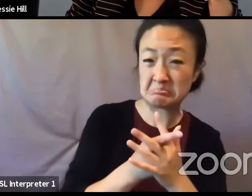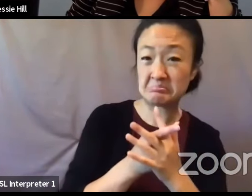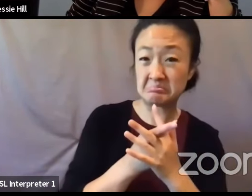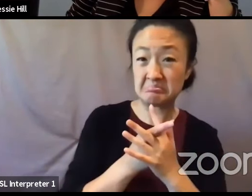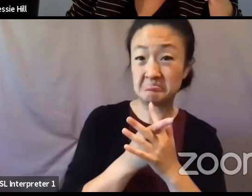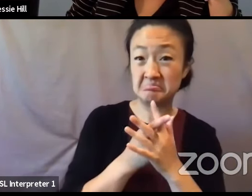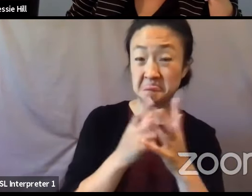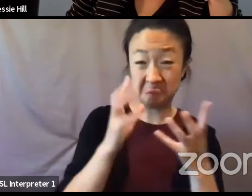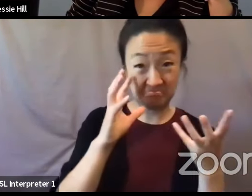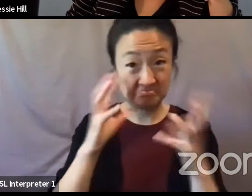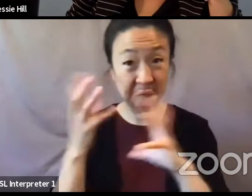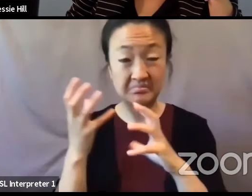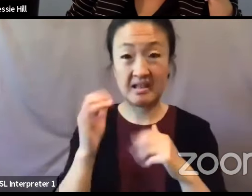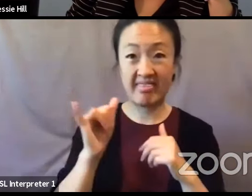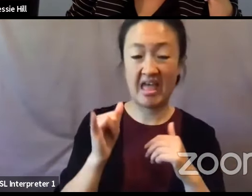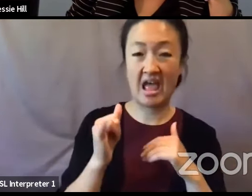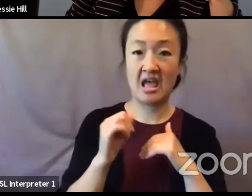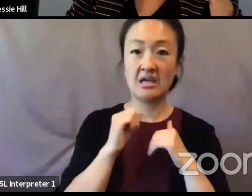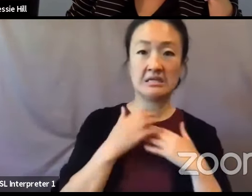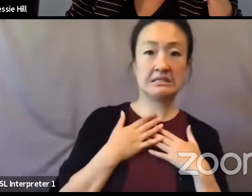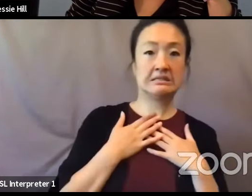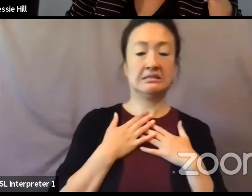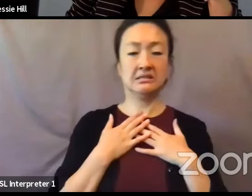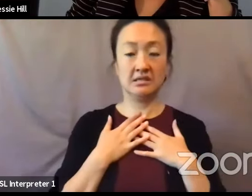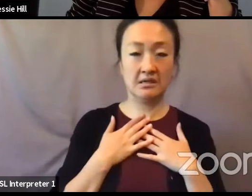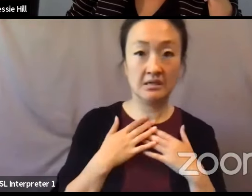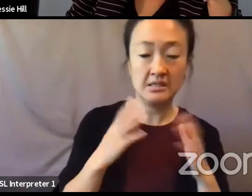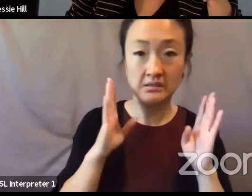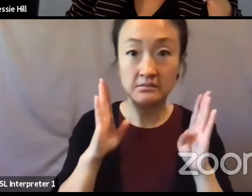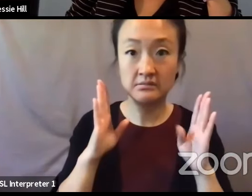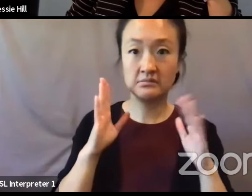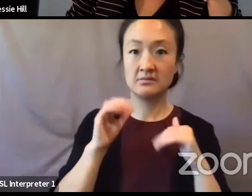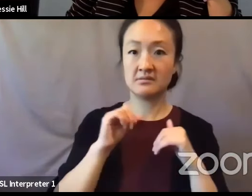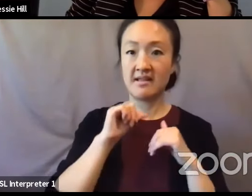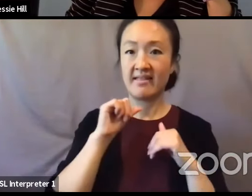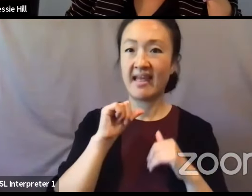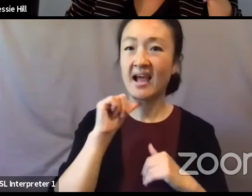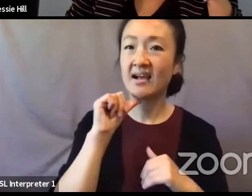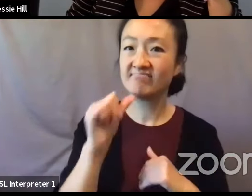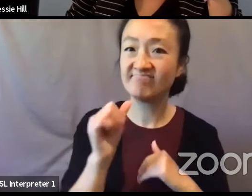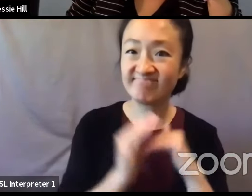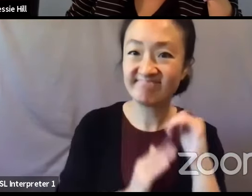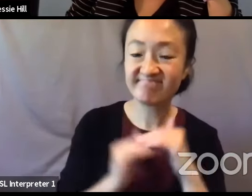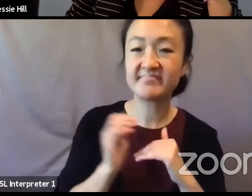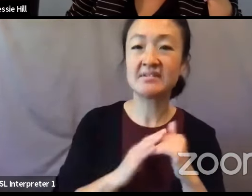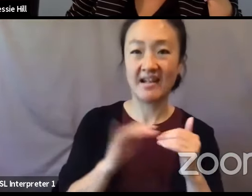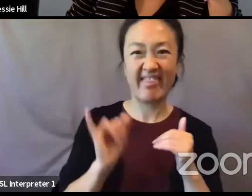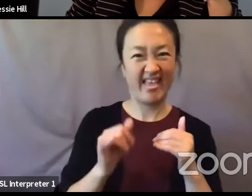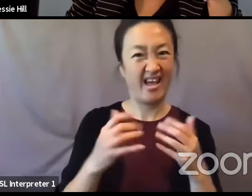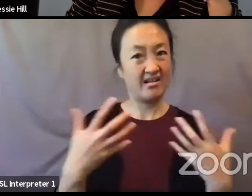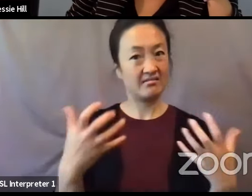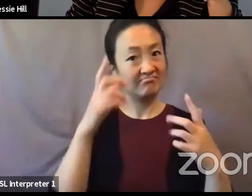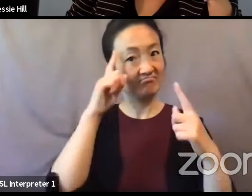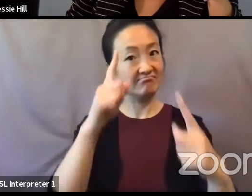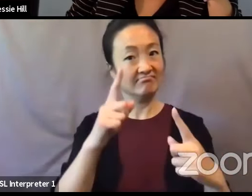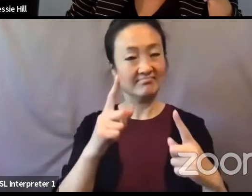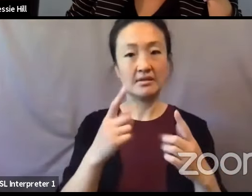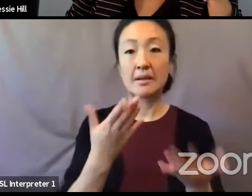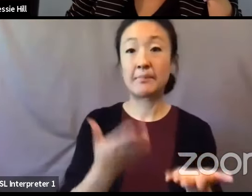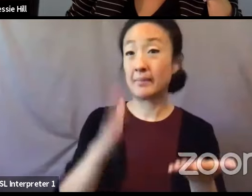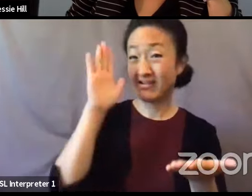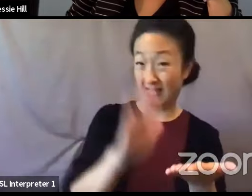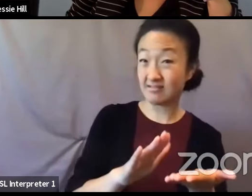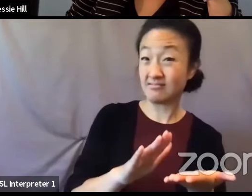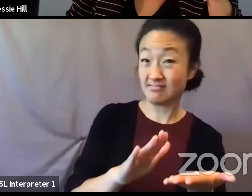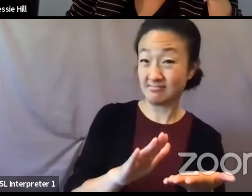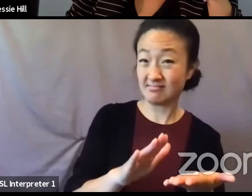cause the sort of discomfort that is often so integral in the sort of civil protest that we see as being important in the First